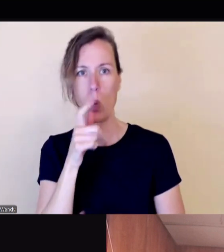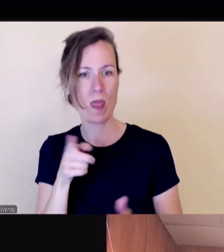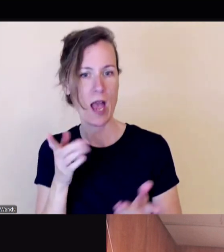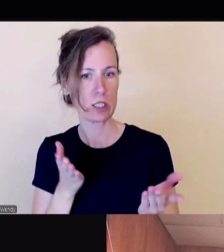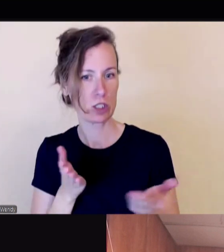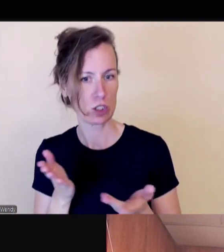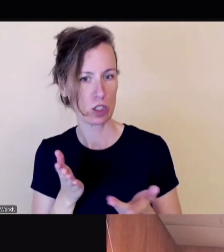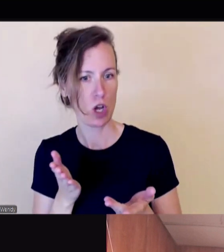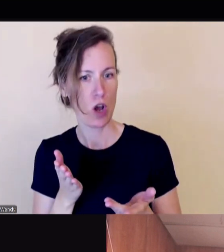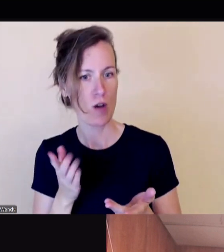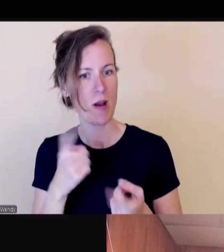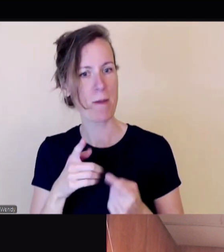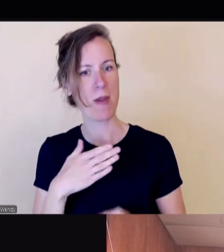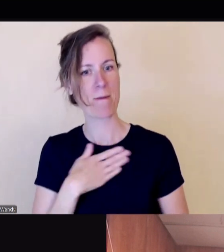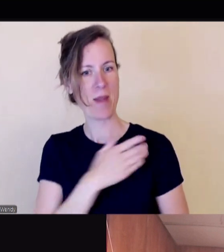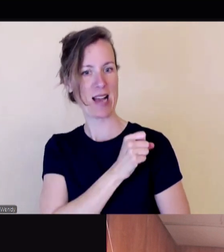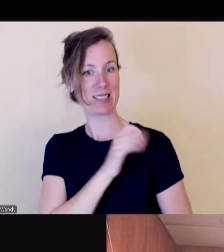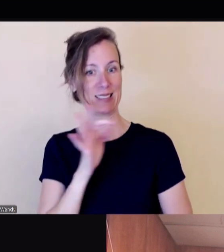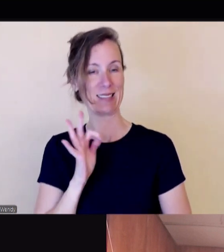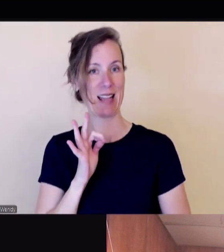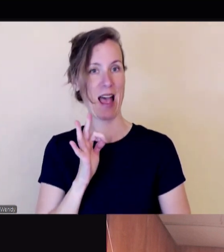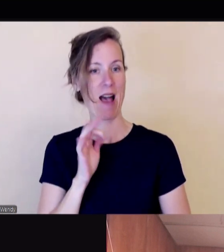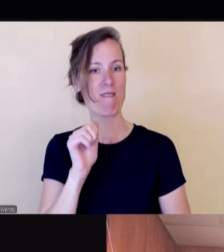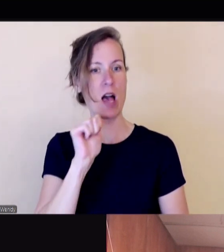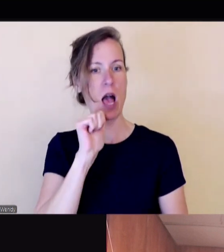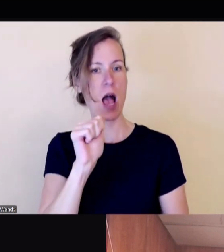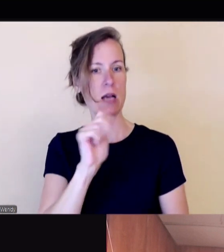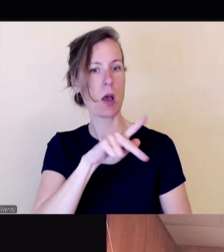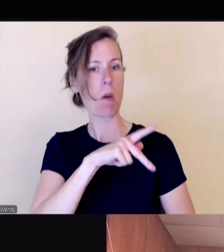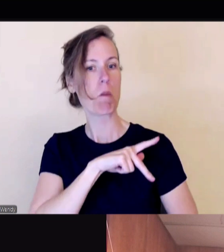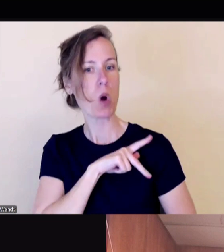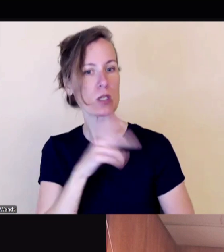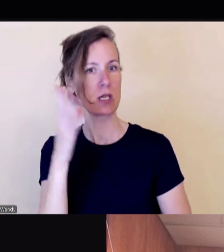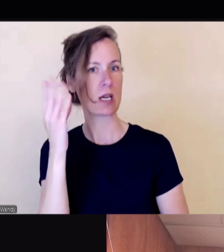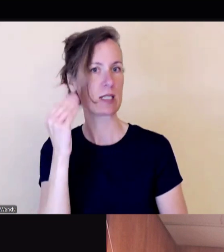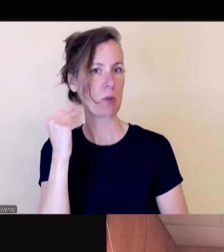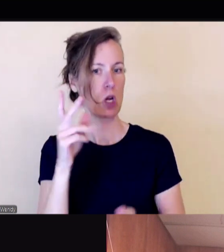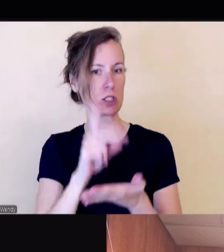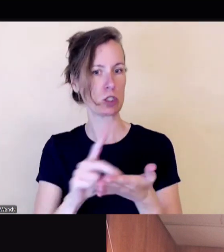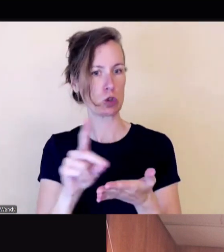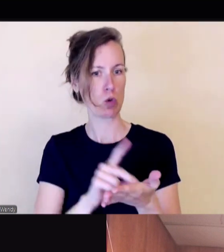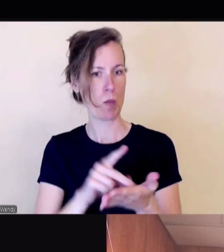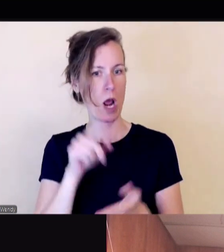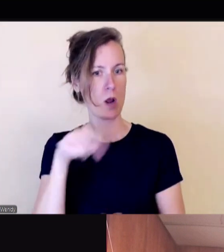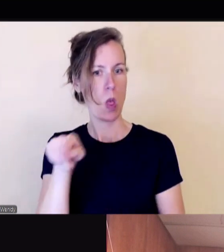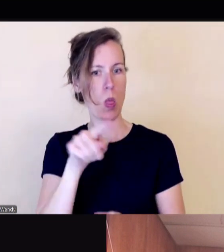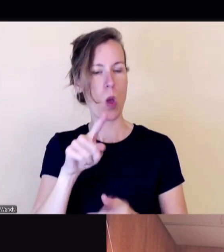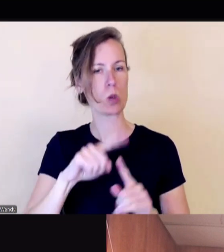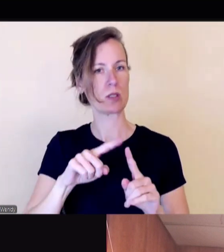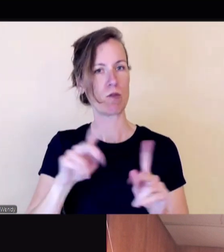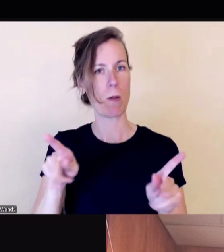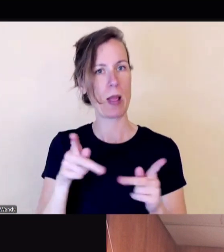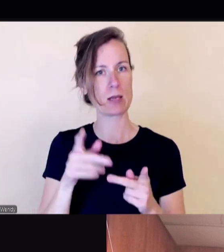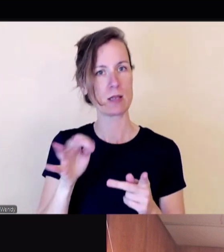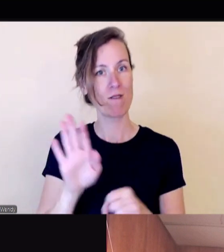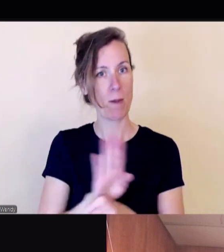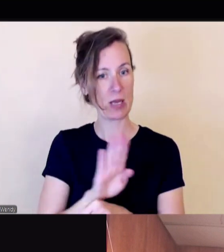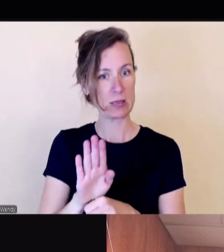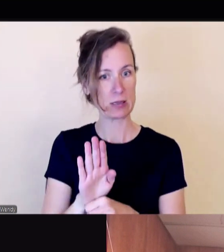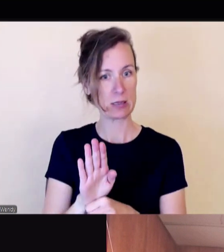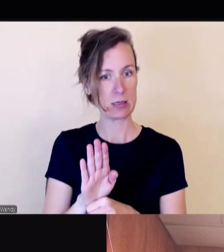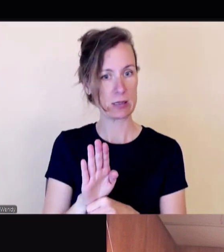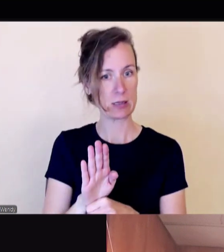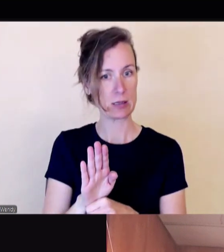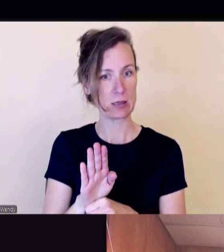experienced discrimination at those places of business. For an entity like that, is that something that we could say, hey, would you all be willing to